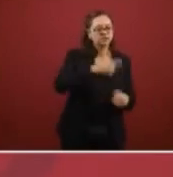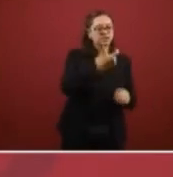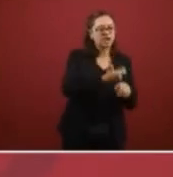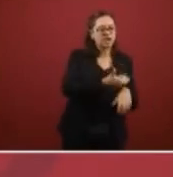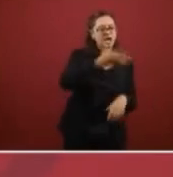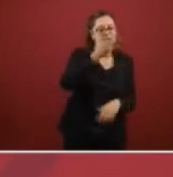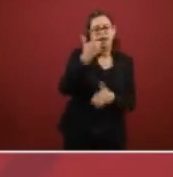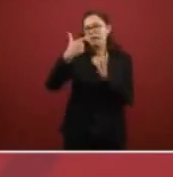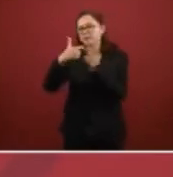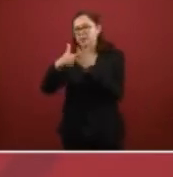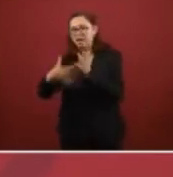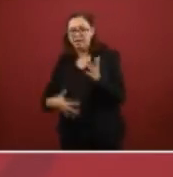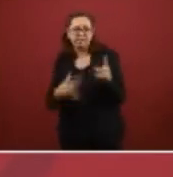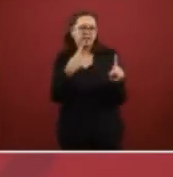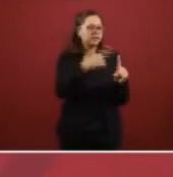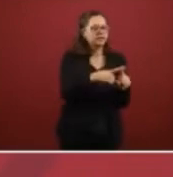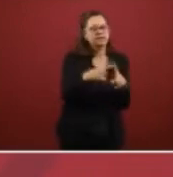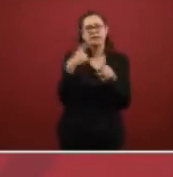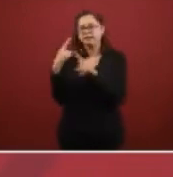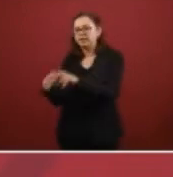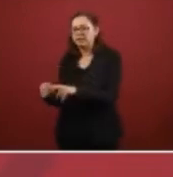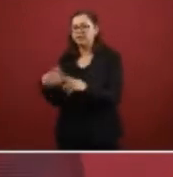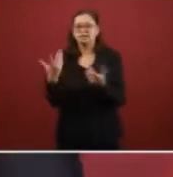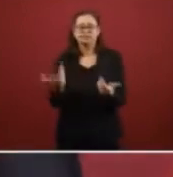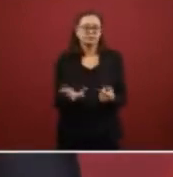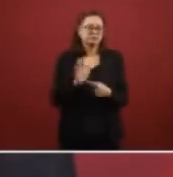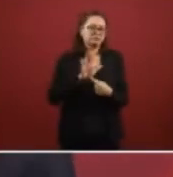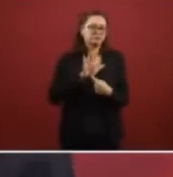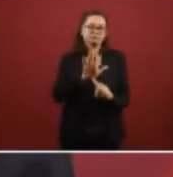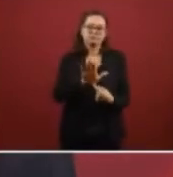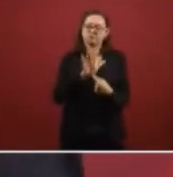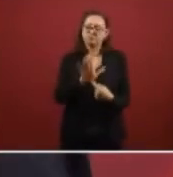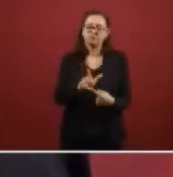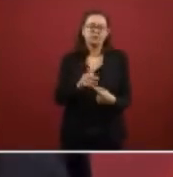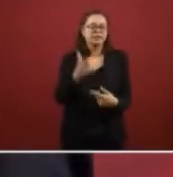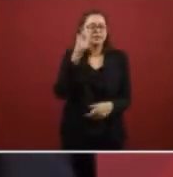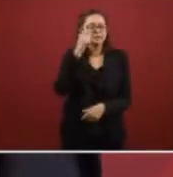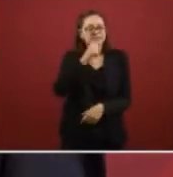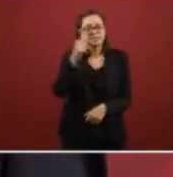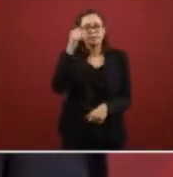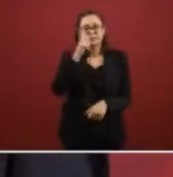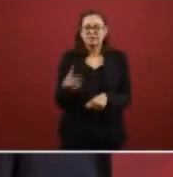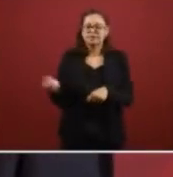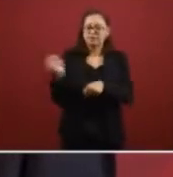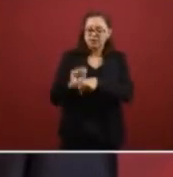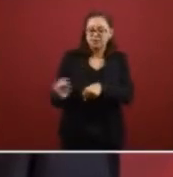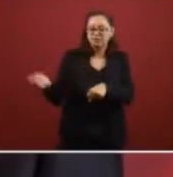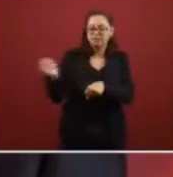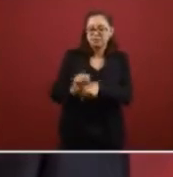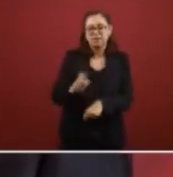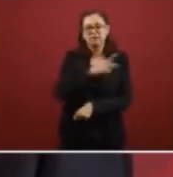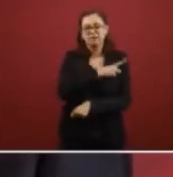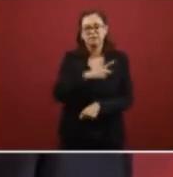of combustibles. We have to do this every